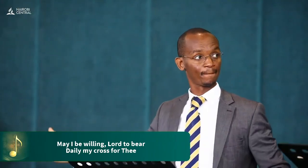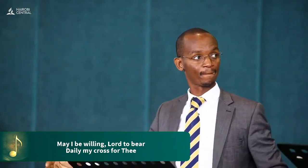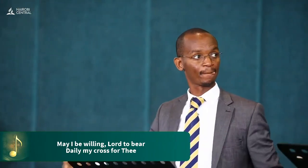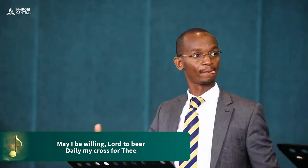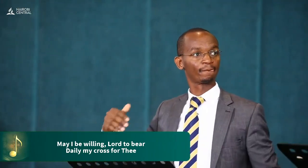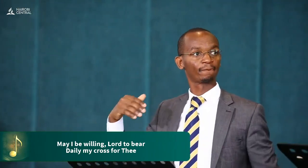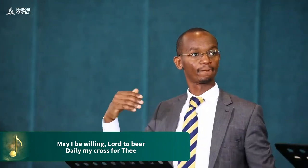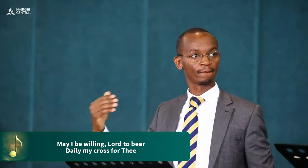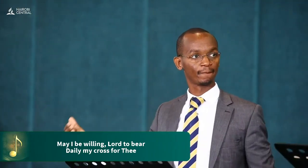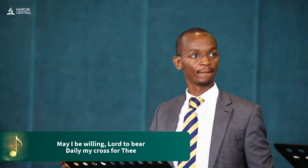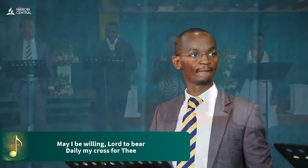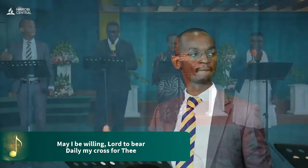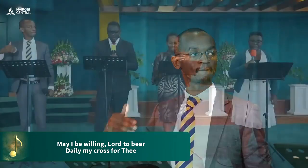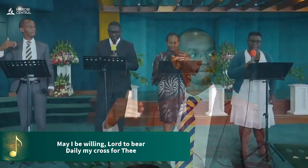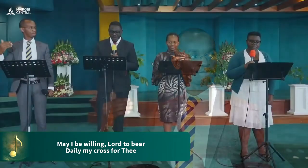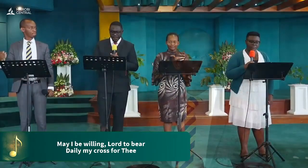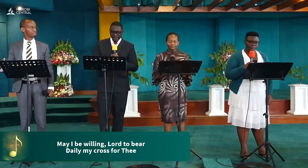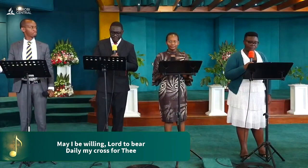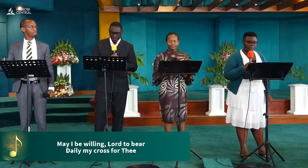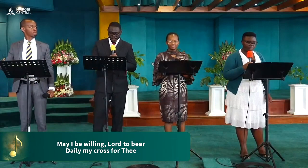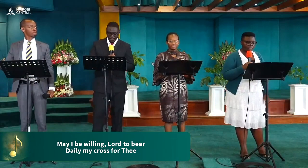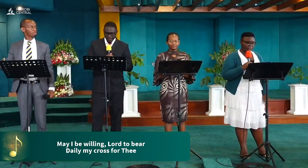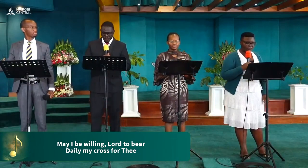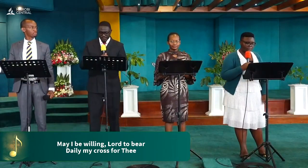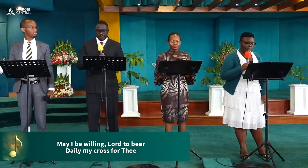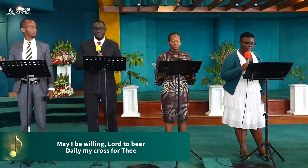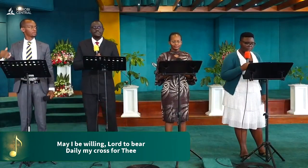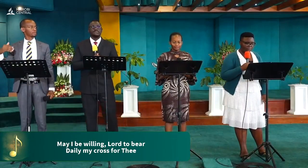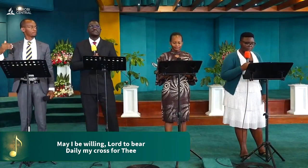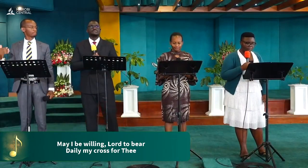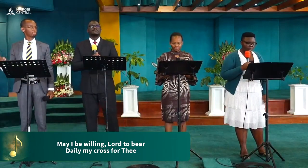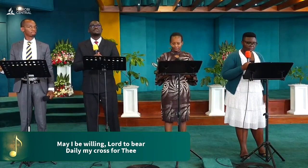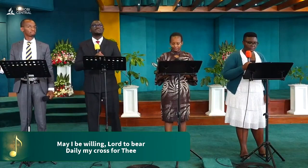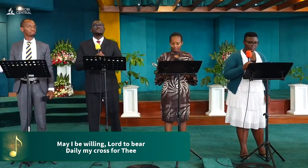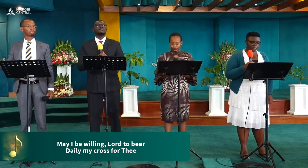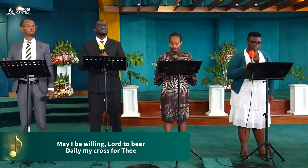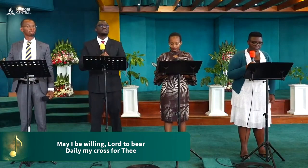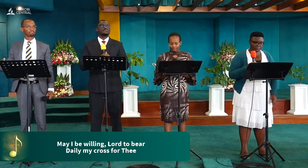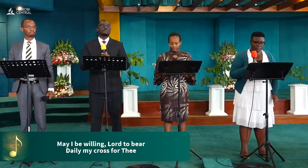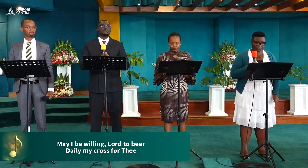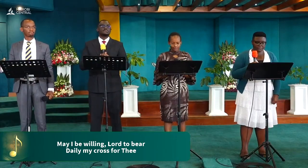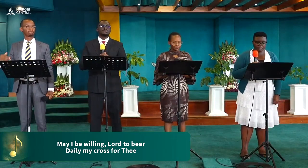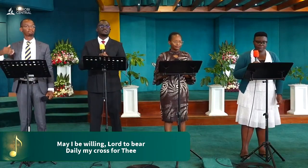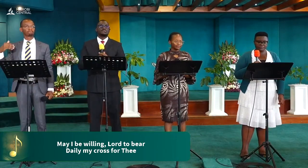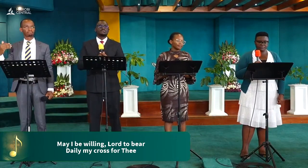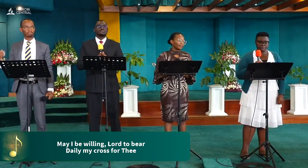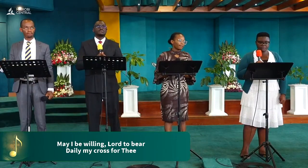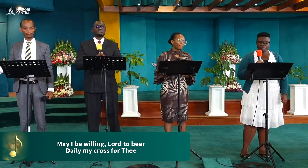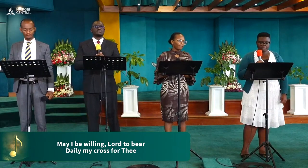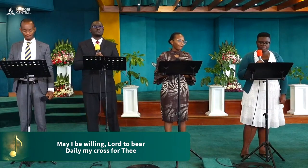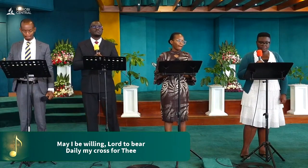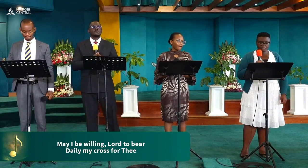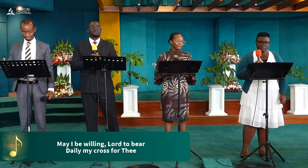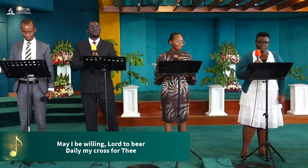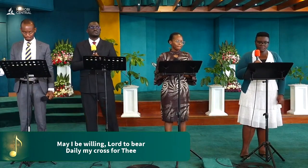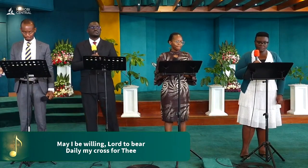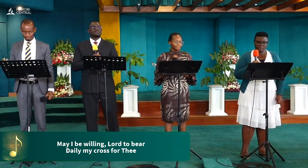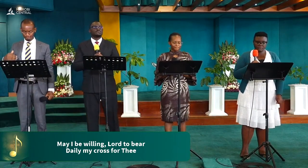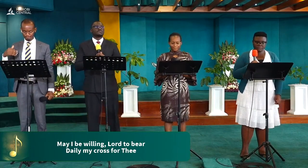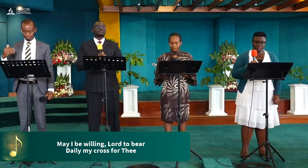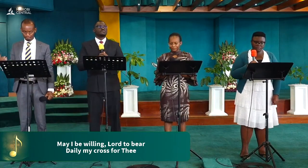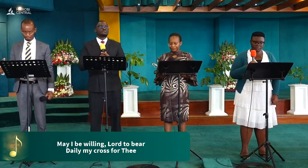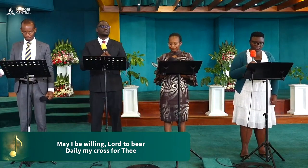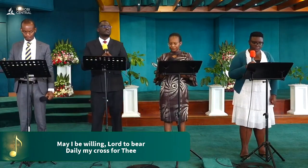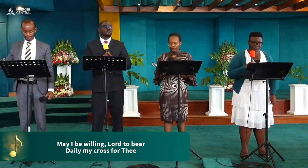on this altar. I want to say, Lord, this day, I commit myself. The price of